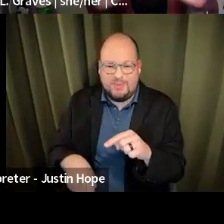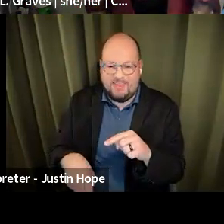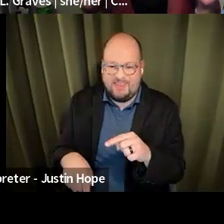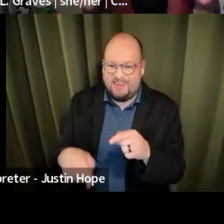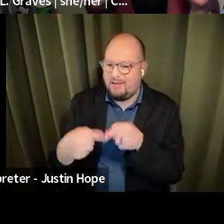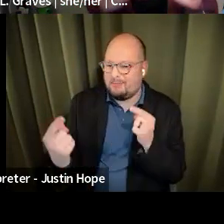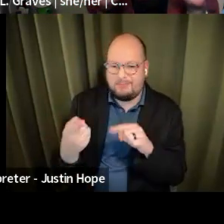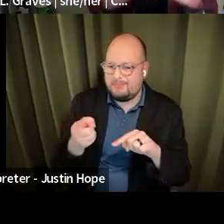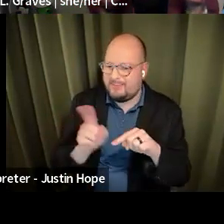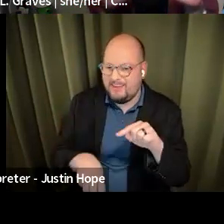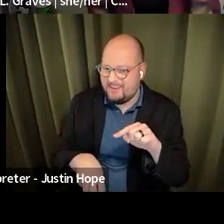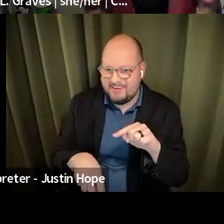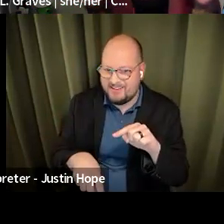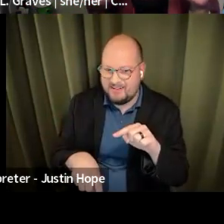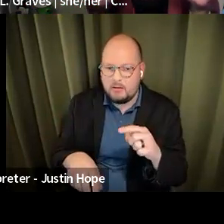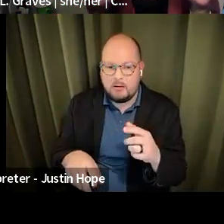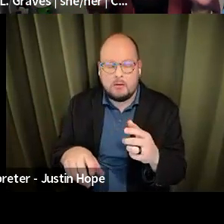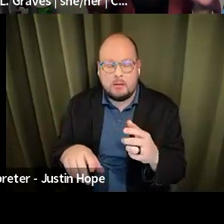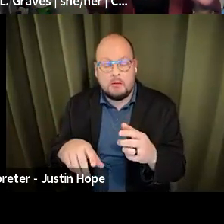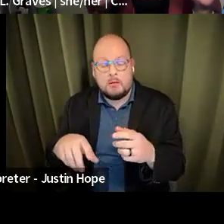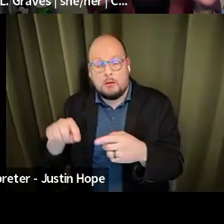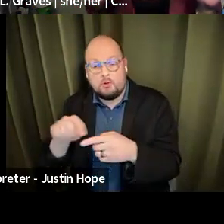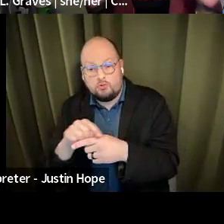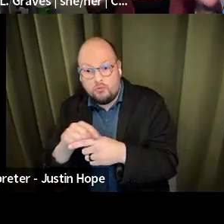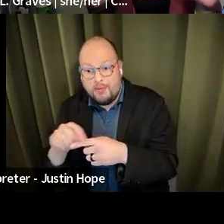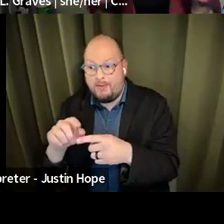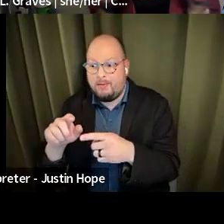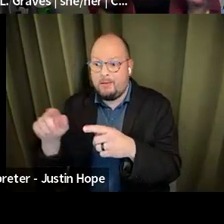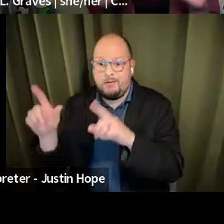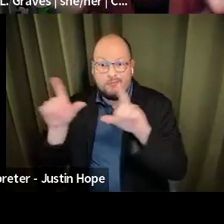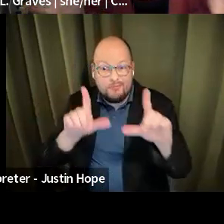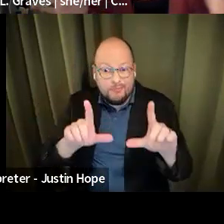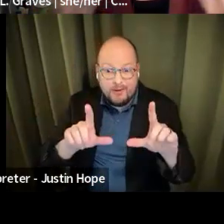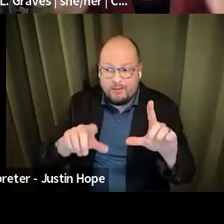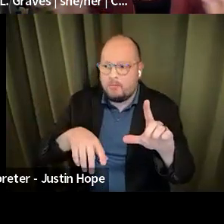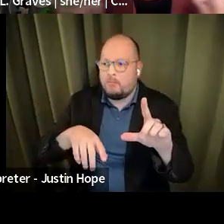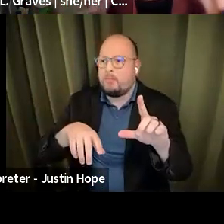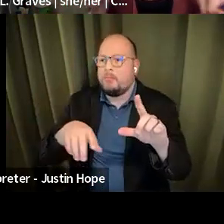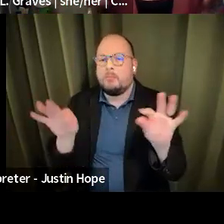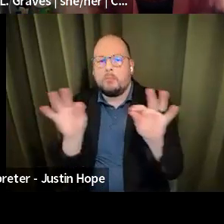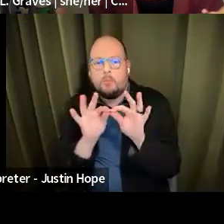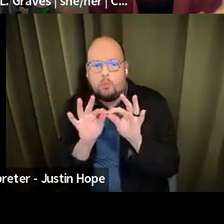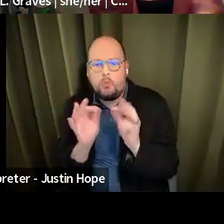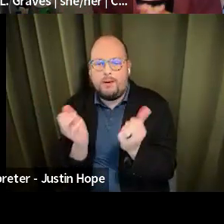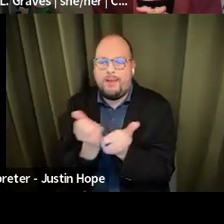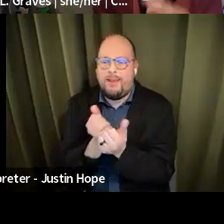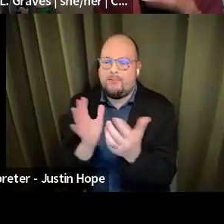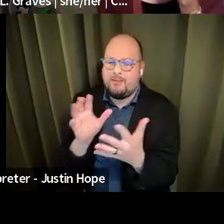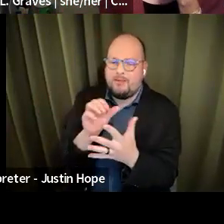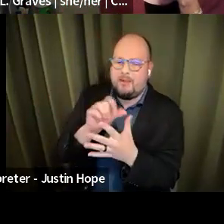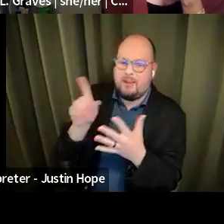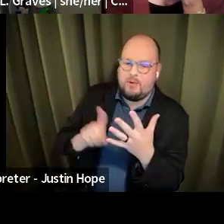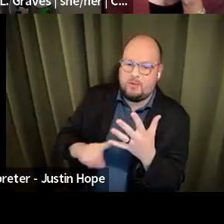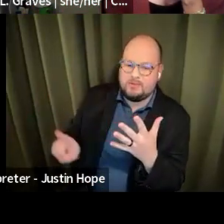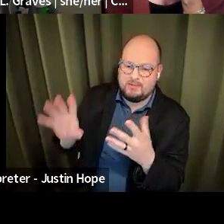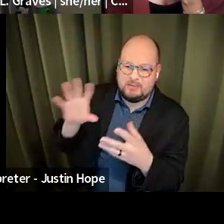about framing and we're talking about training, making sure that we're capturing all of the spirit that is involved with the language